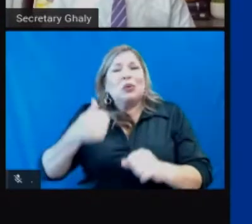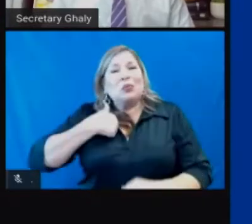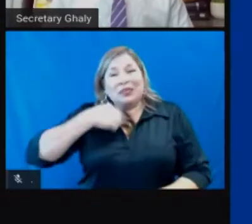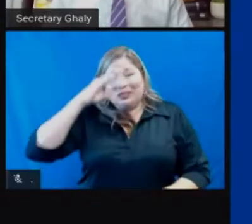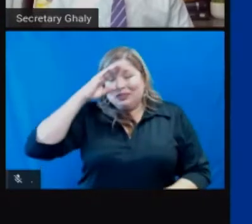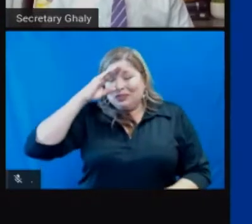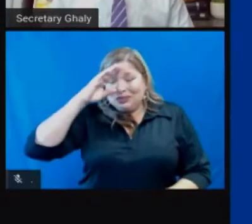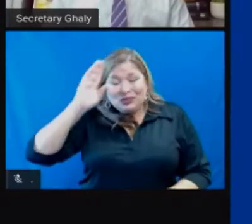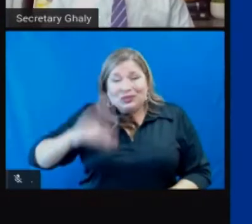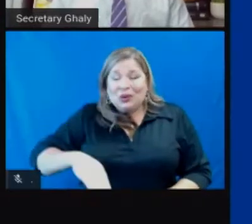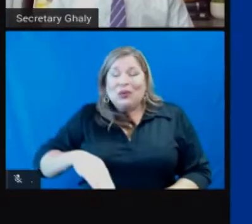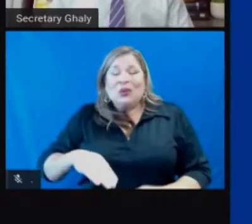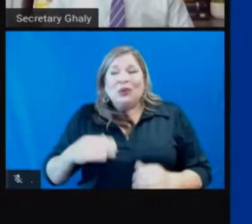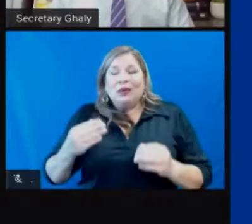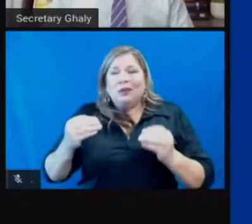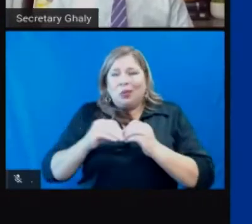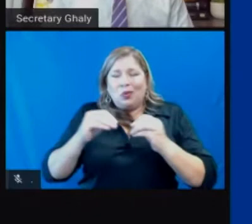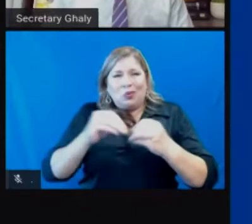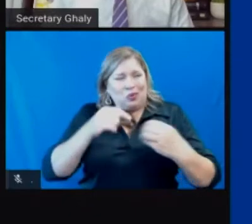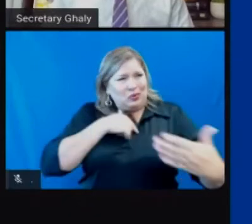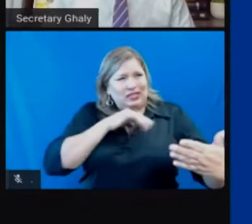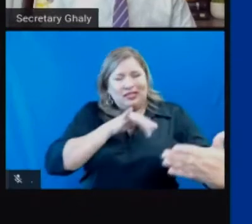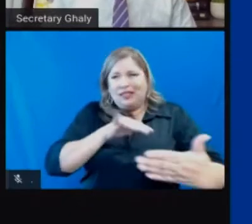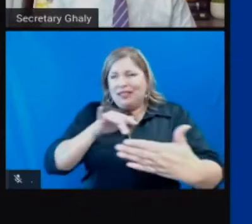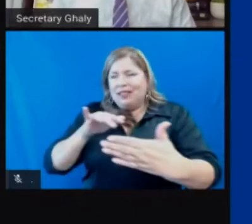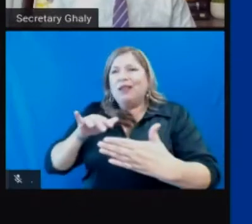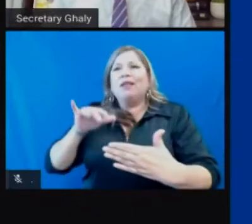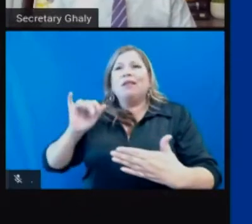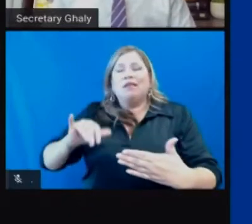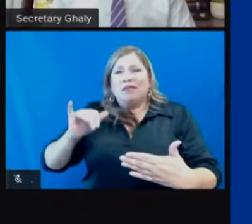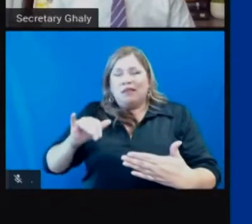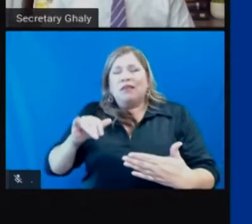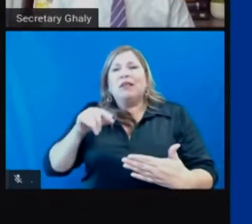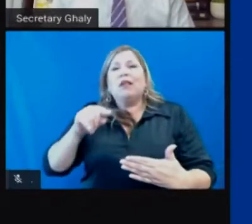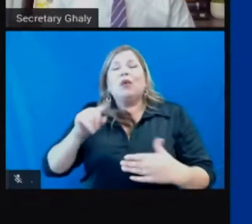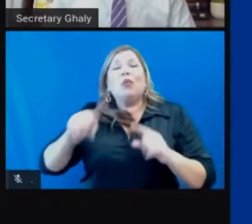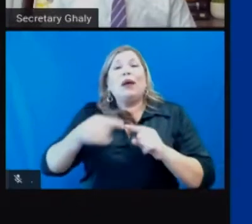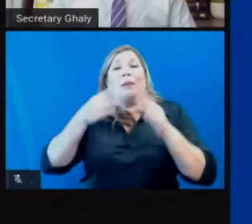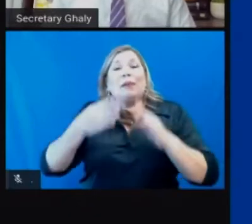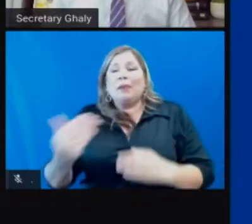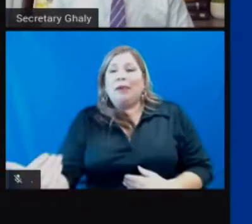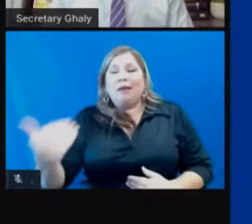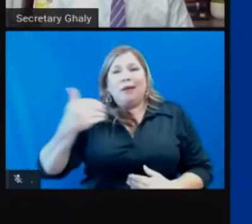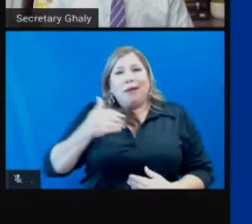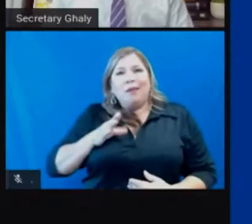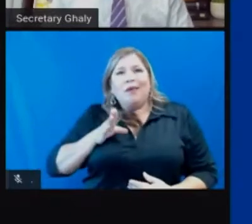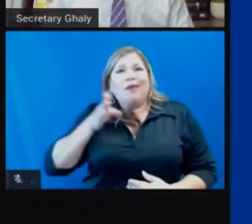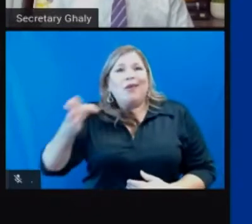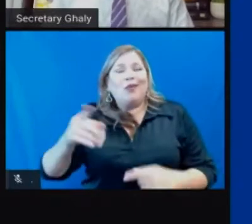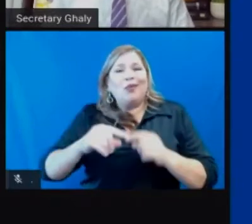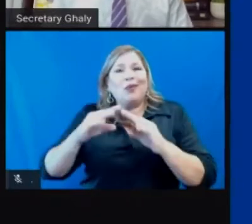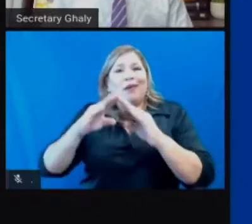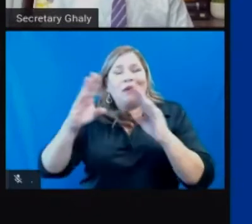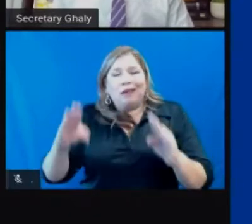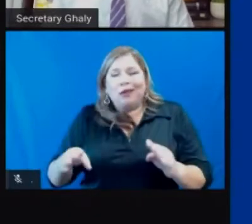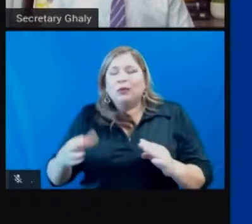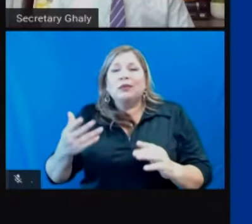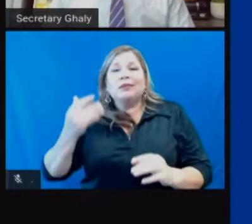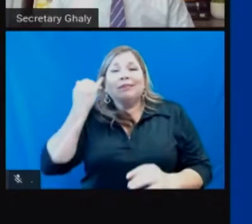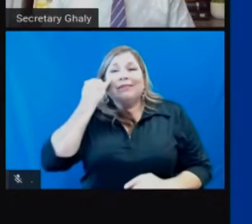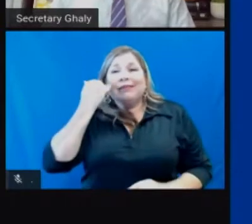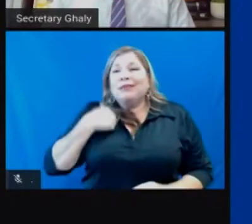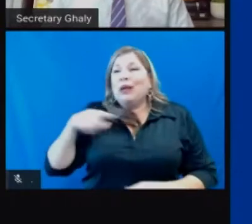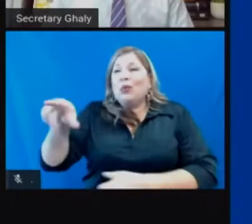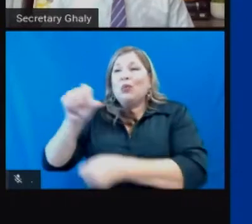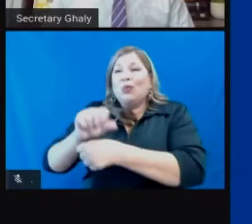transmission. What I mean by that isn't when you're gathering with people in your house. It's actually when you maybe return from work or school and